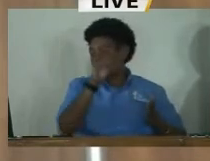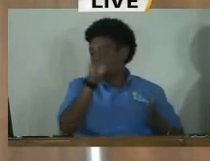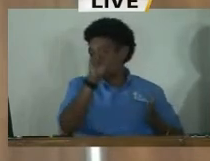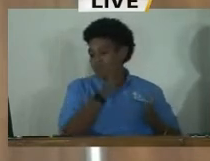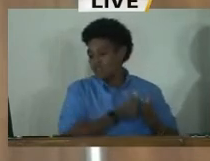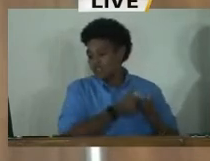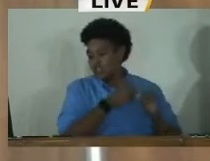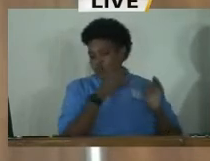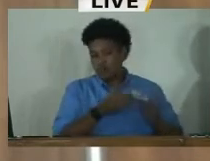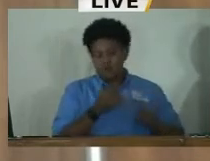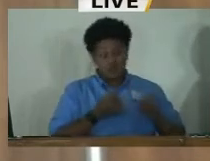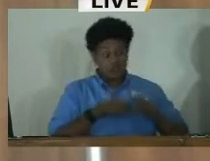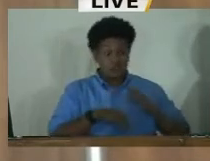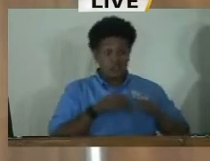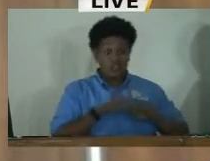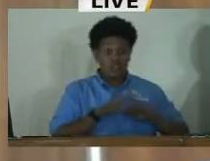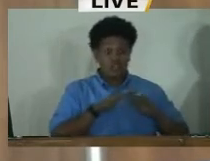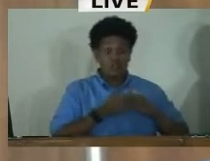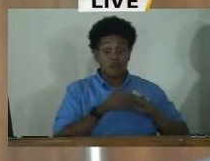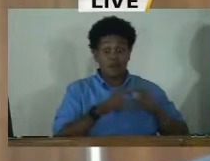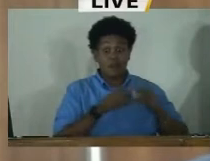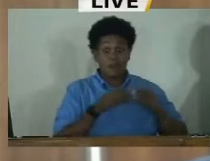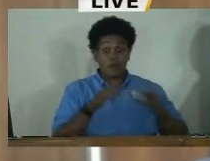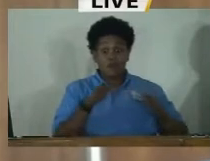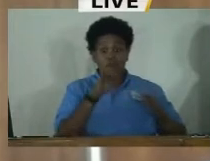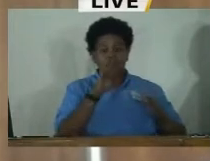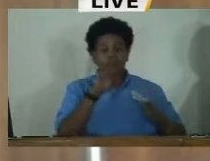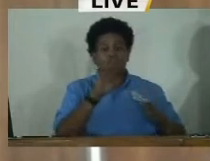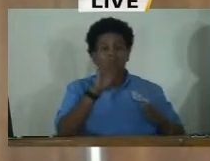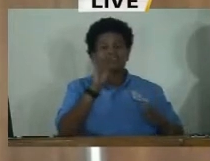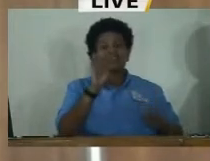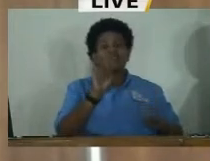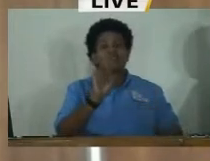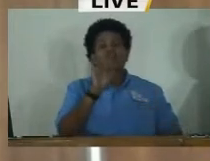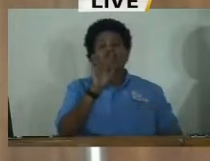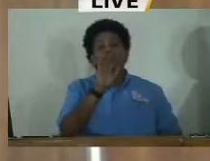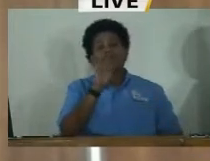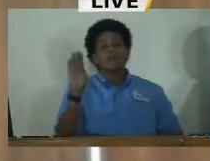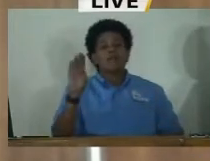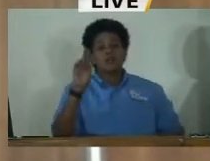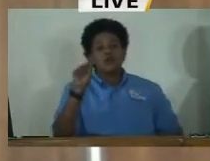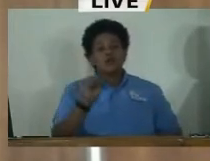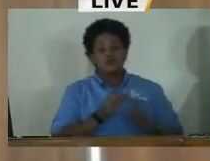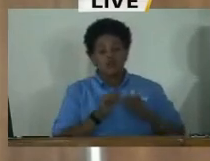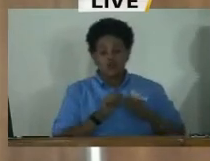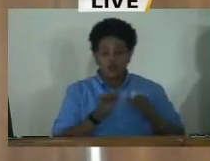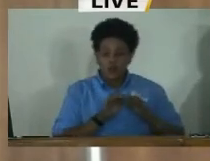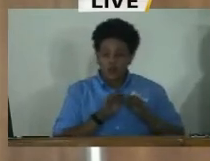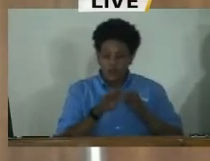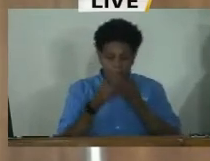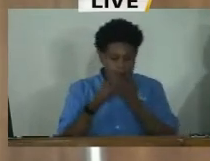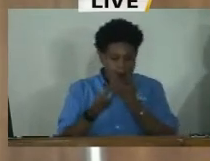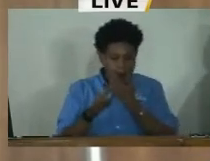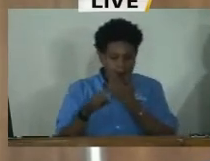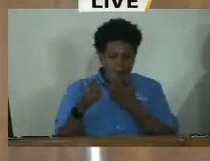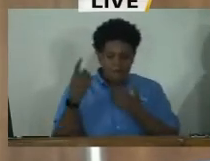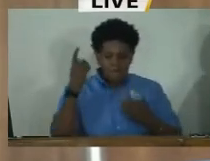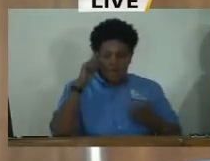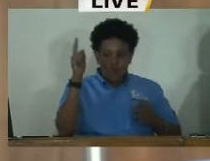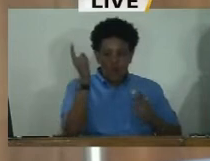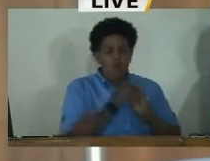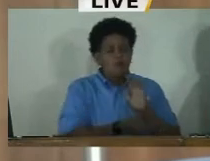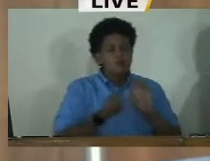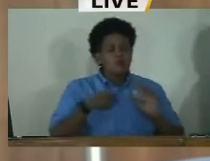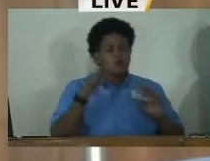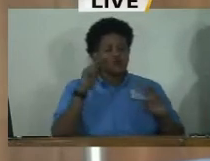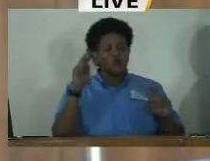per person, which based on Jamaica's population would be about $7.3 billion US dollars. Let us for a moment